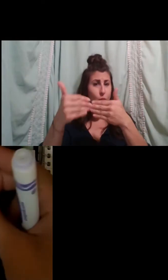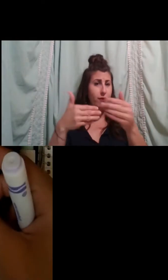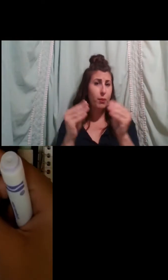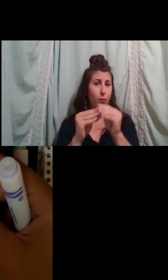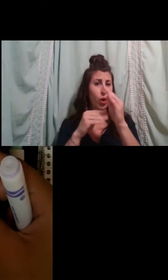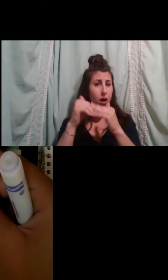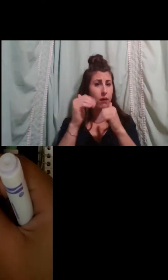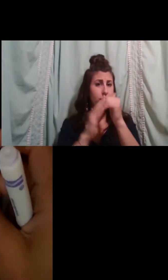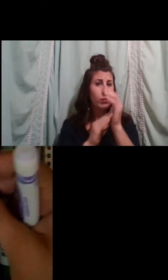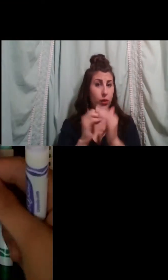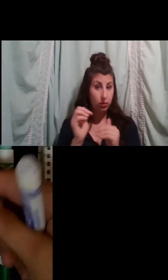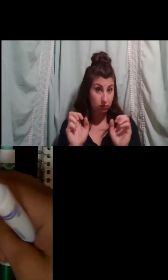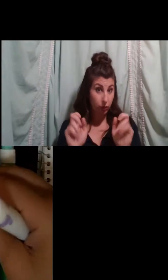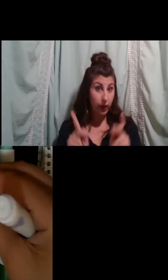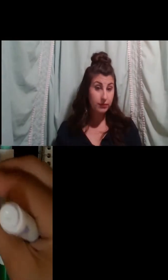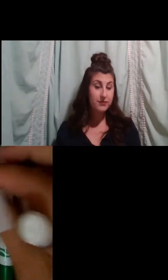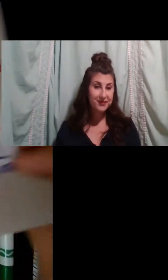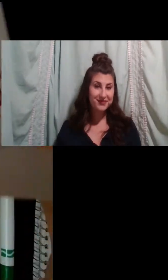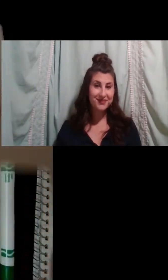one you're more comfortable with.